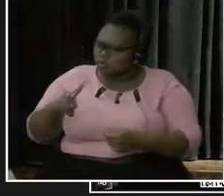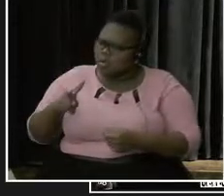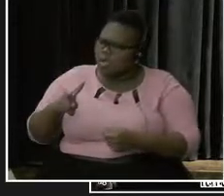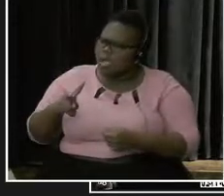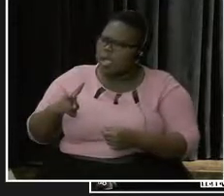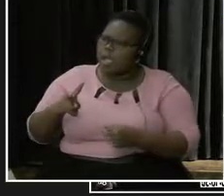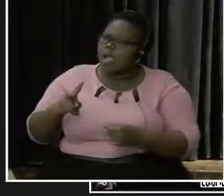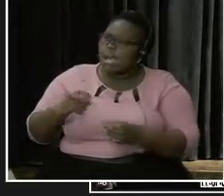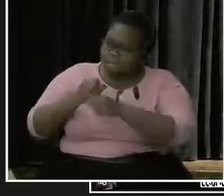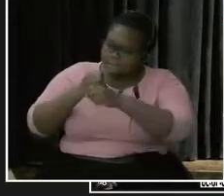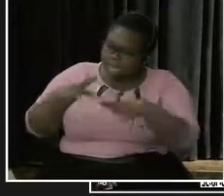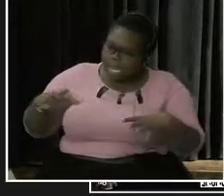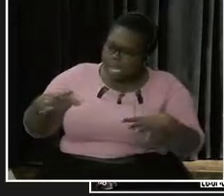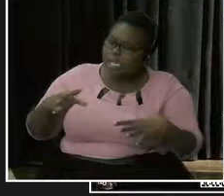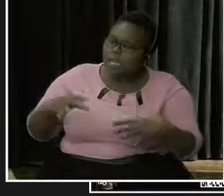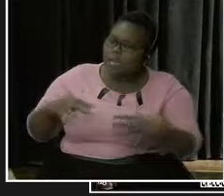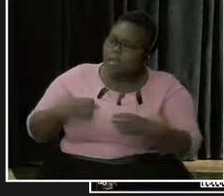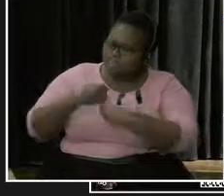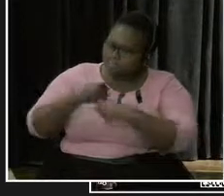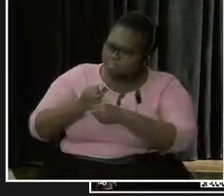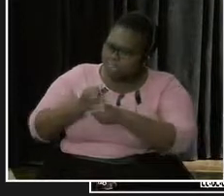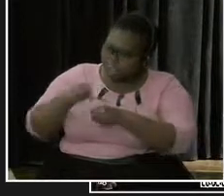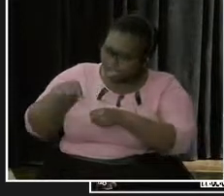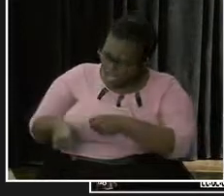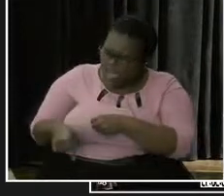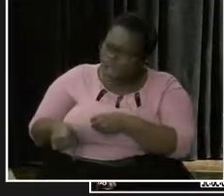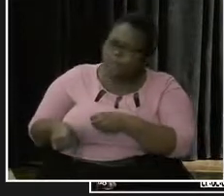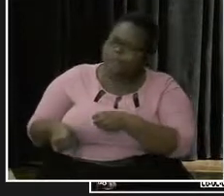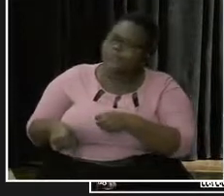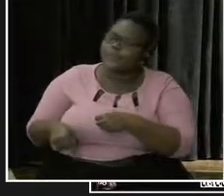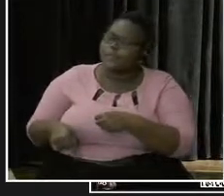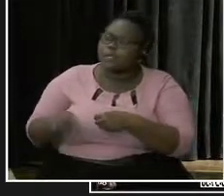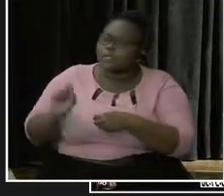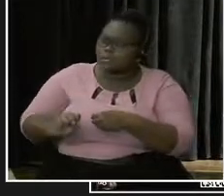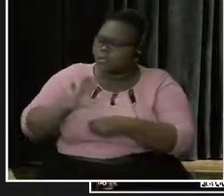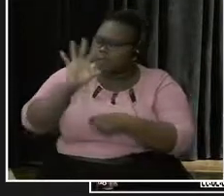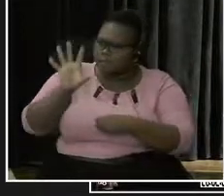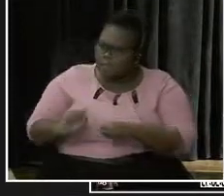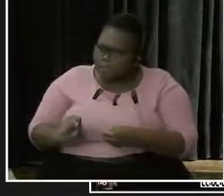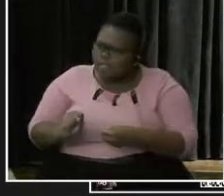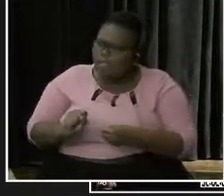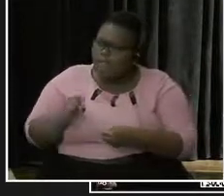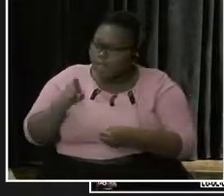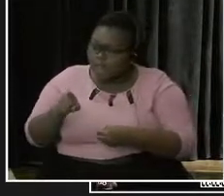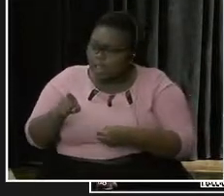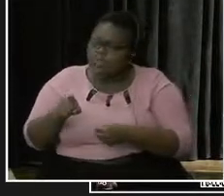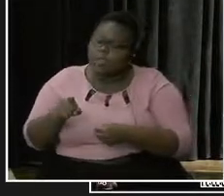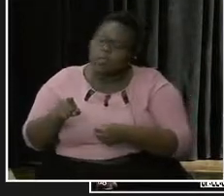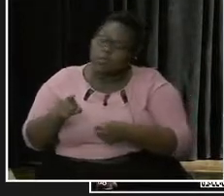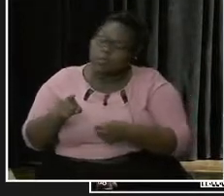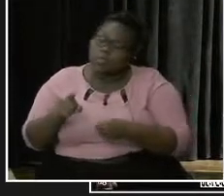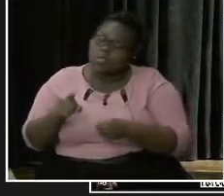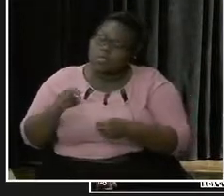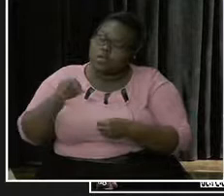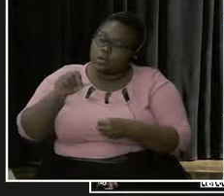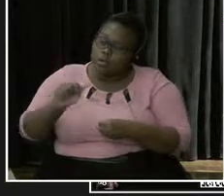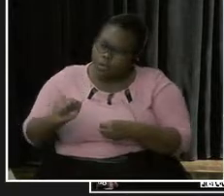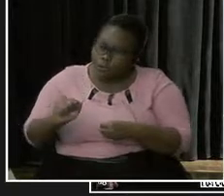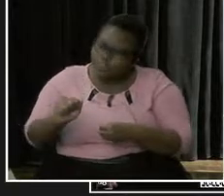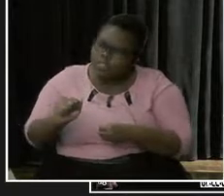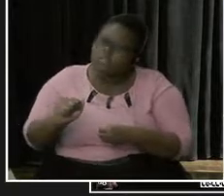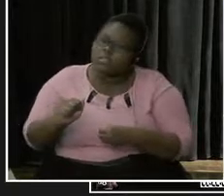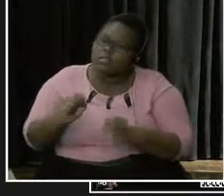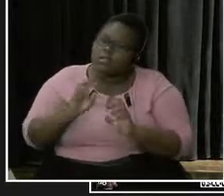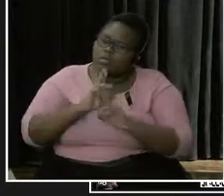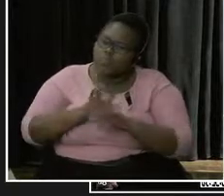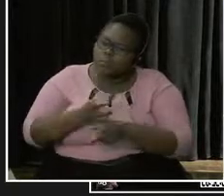it's compulsory. And on page 13 of the audit committee, they made mention of strengthening measures to address